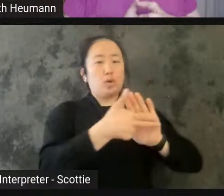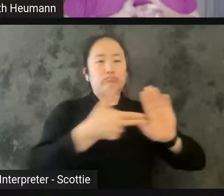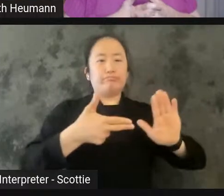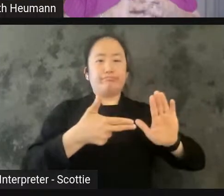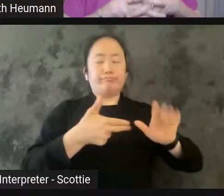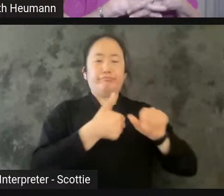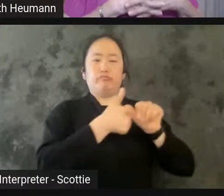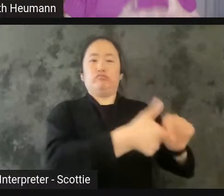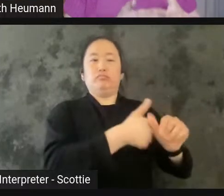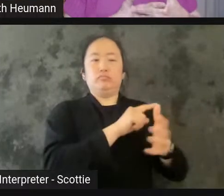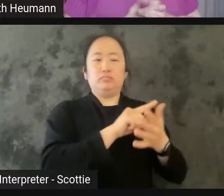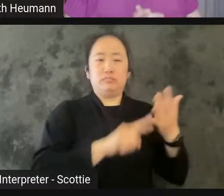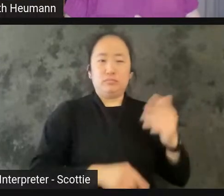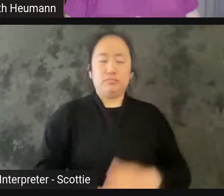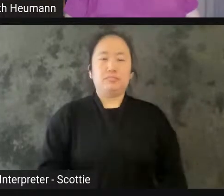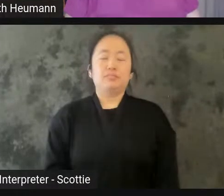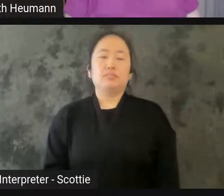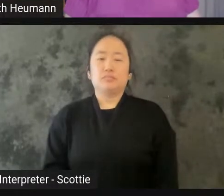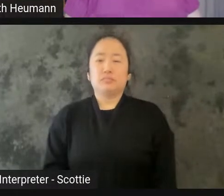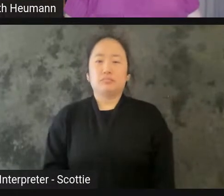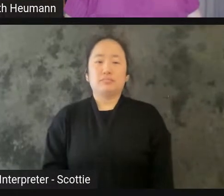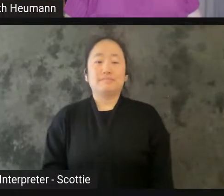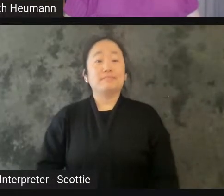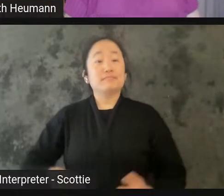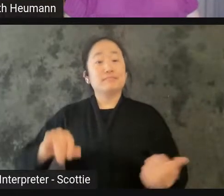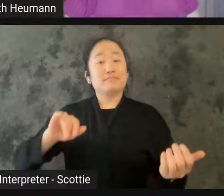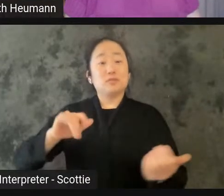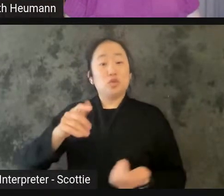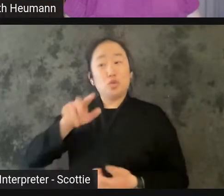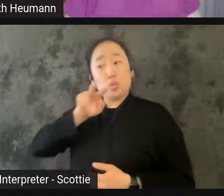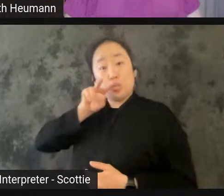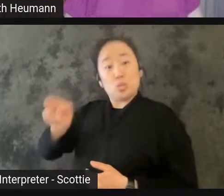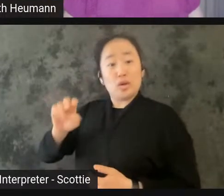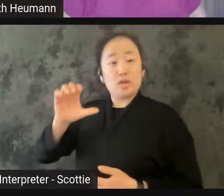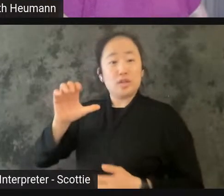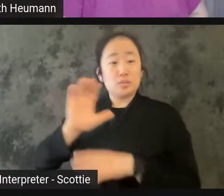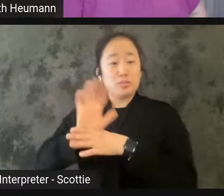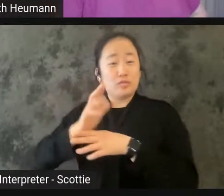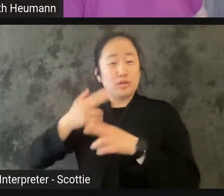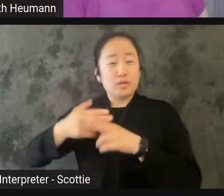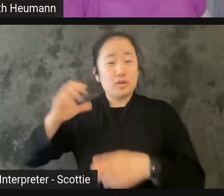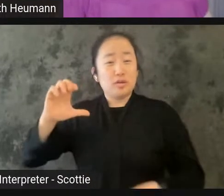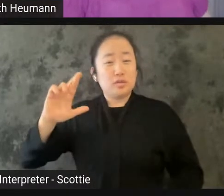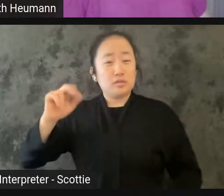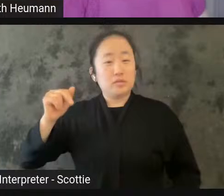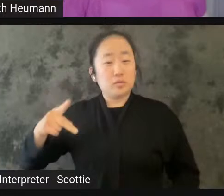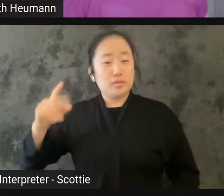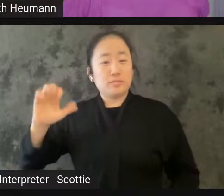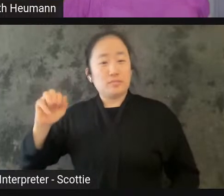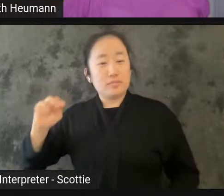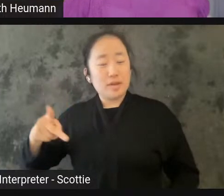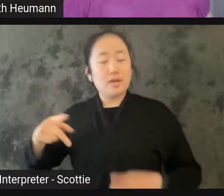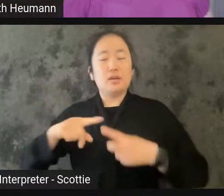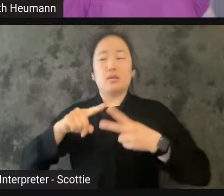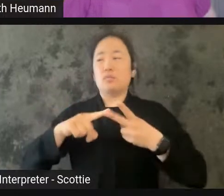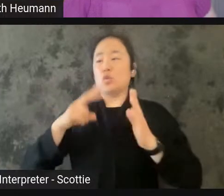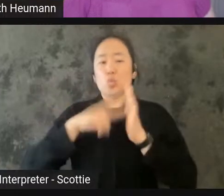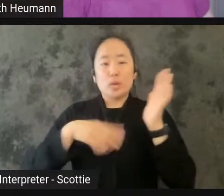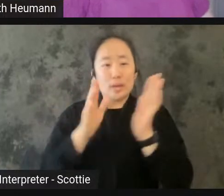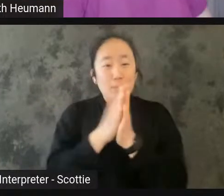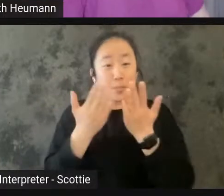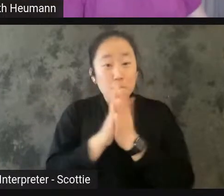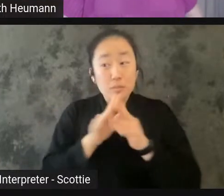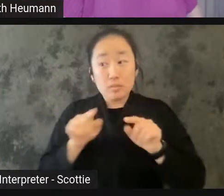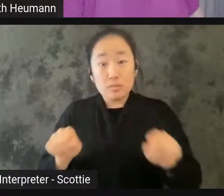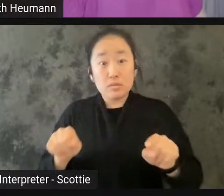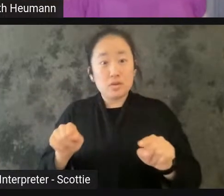is. When you look at Crip Camp and when you read these books, one thing that I believe you begin to learn about